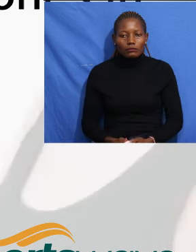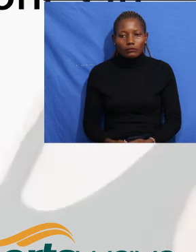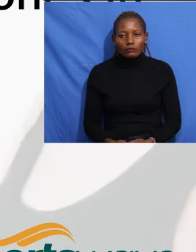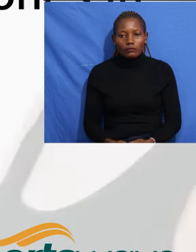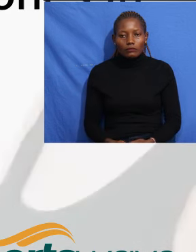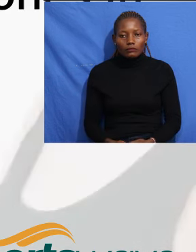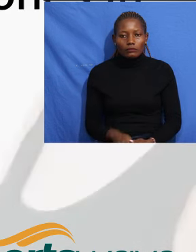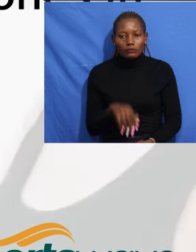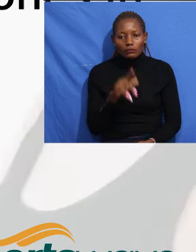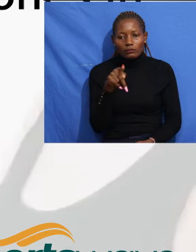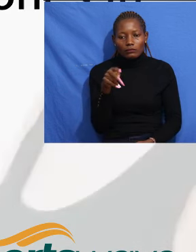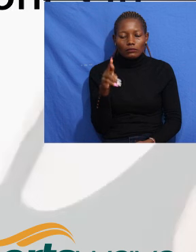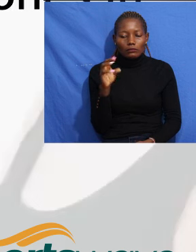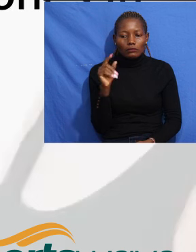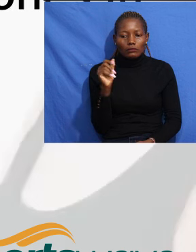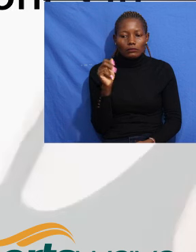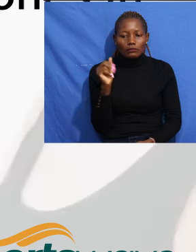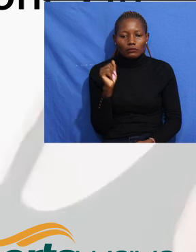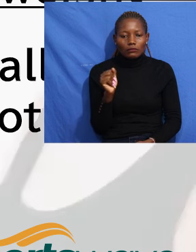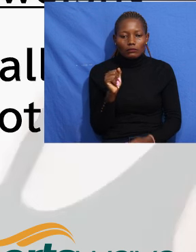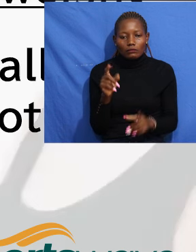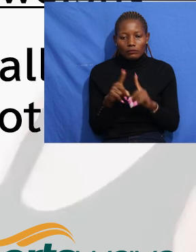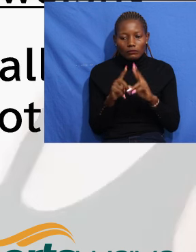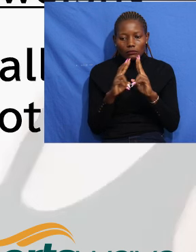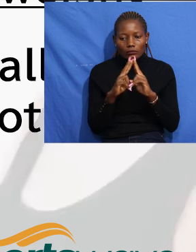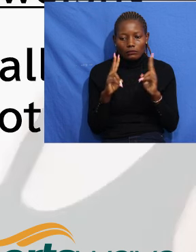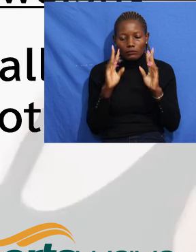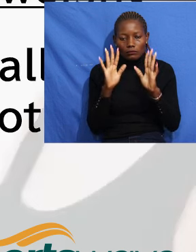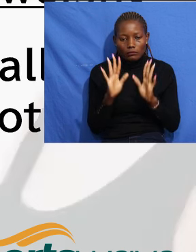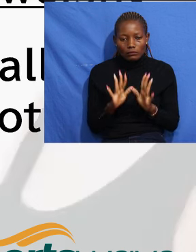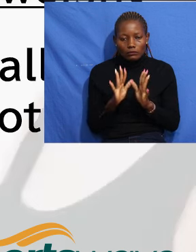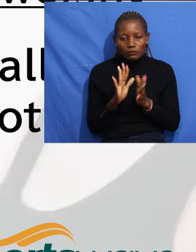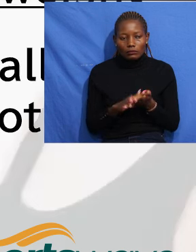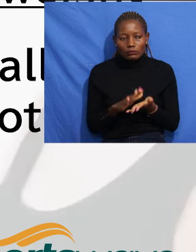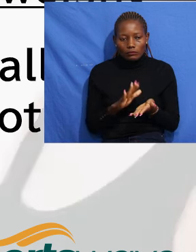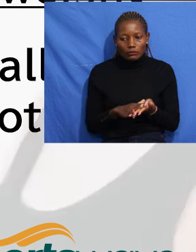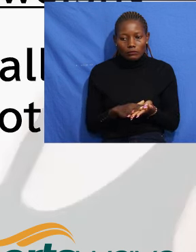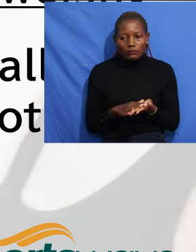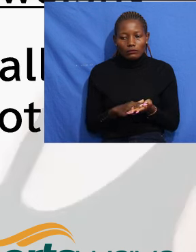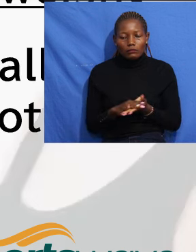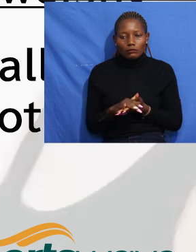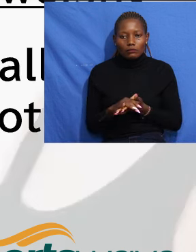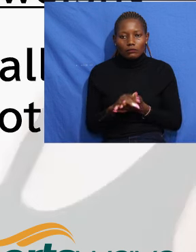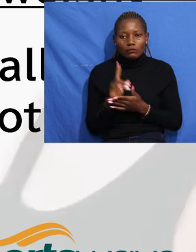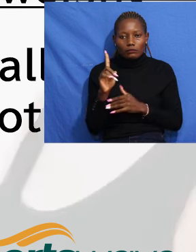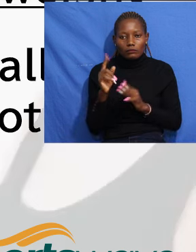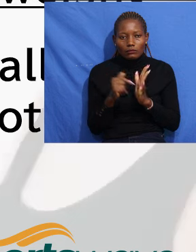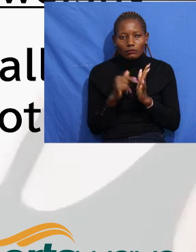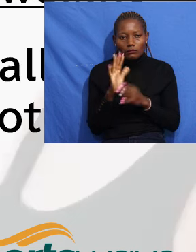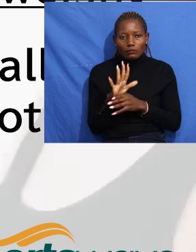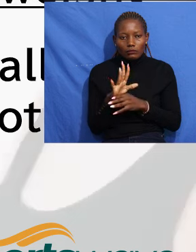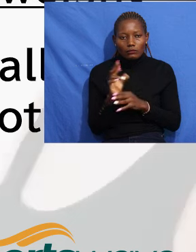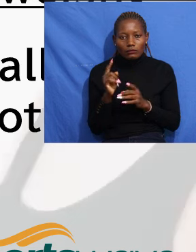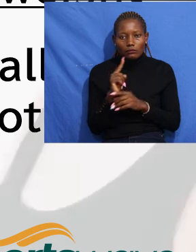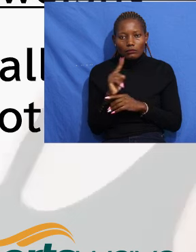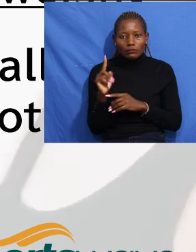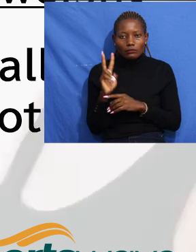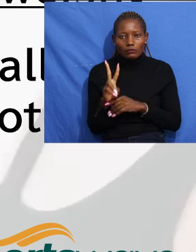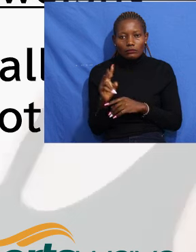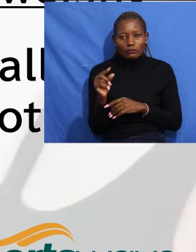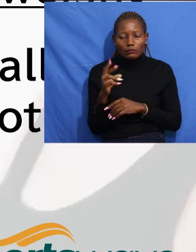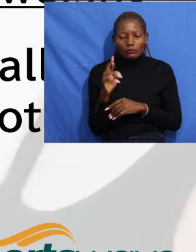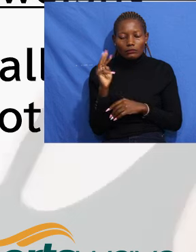And proteins are also very important. And recommended daily intake is about 1.5 to 2 grams